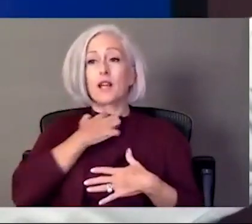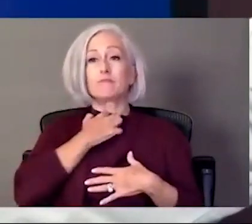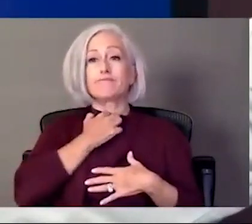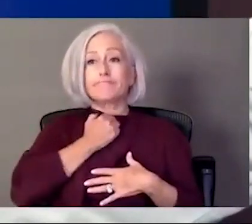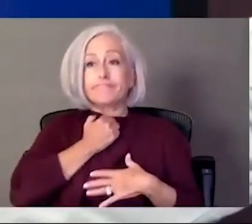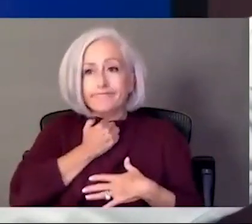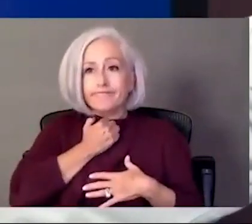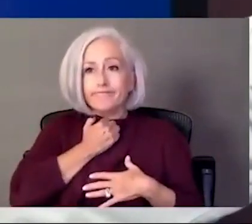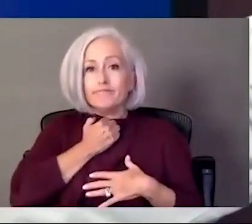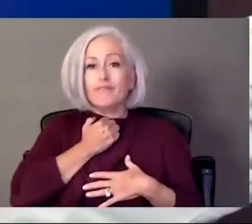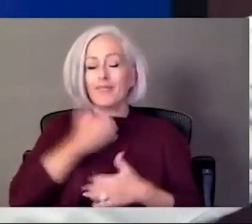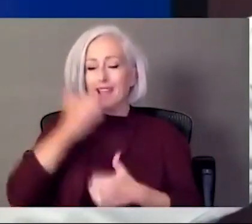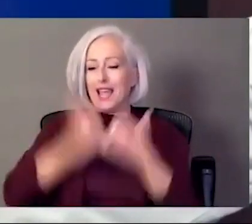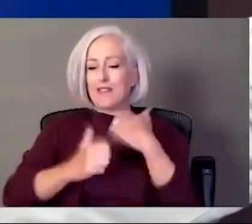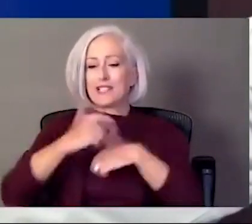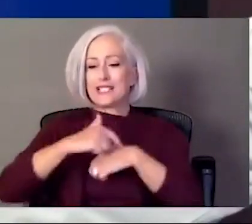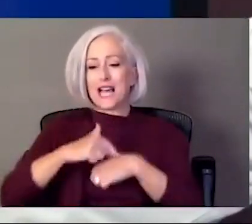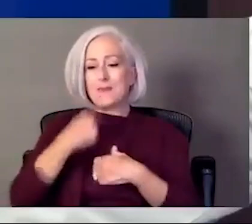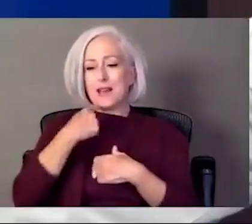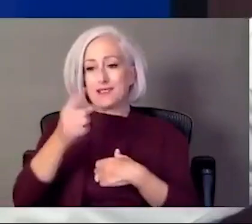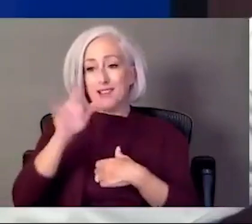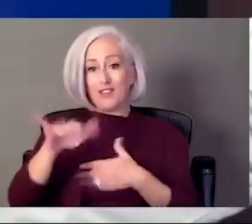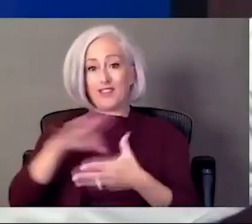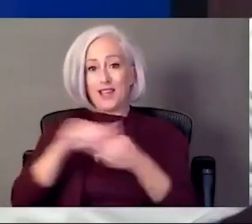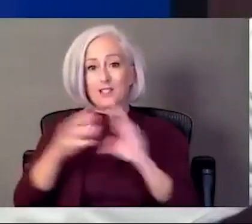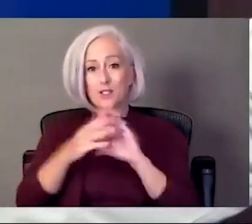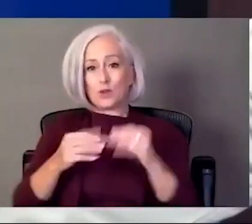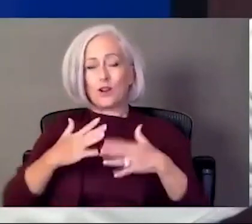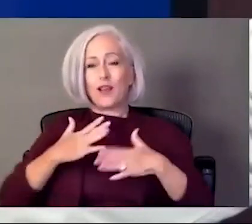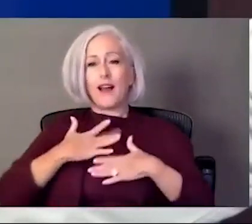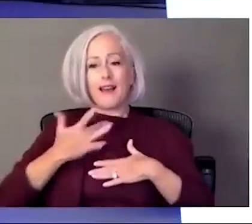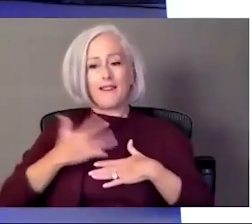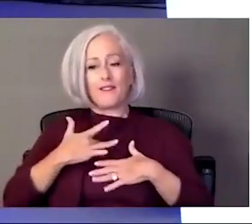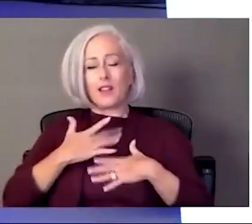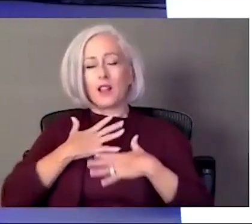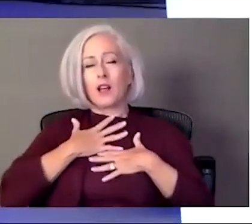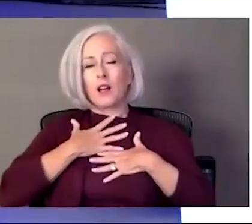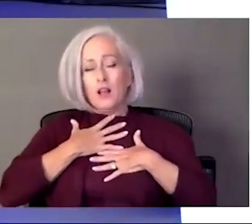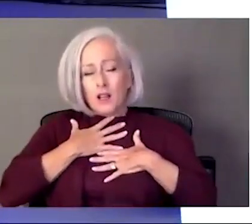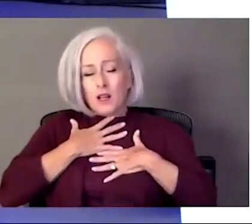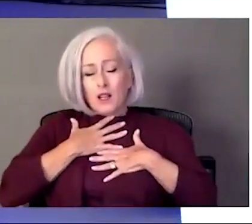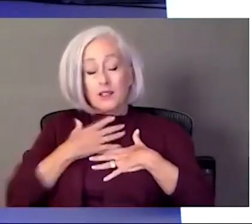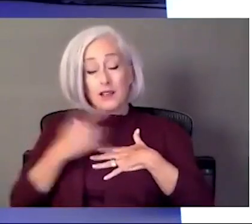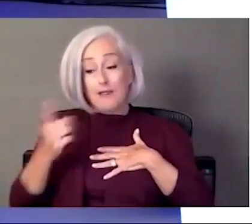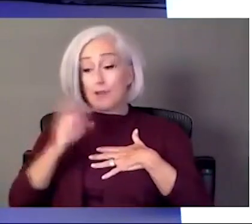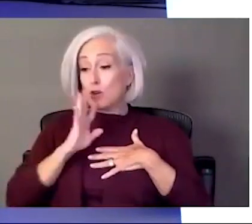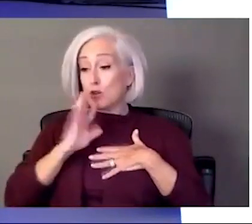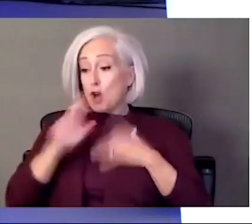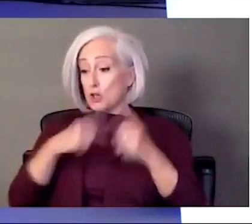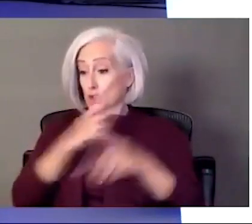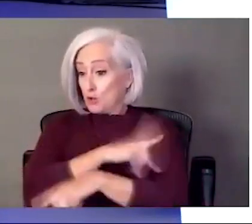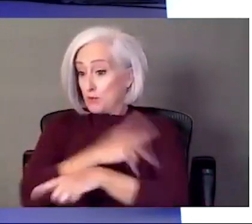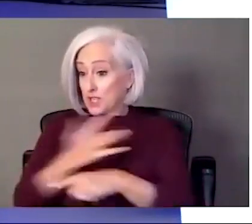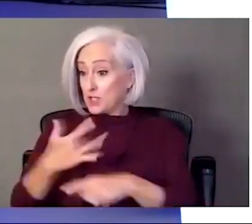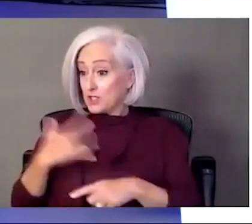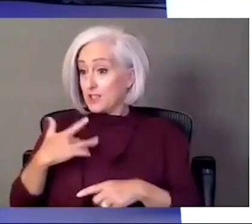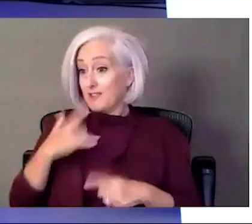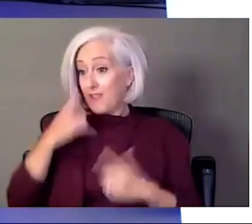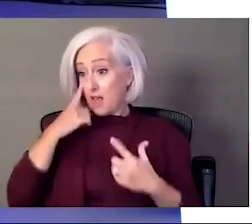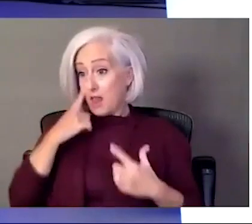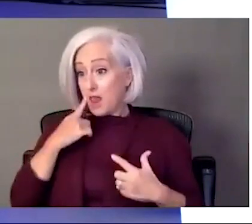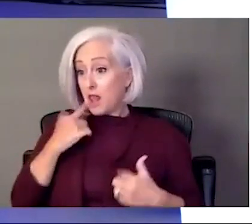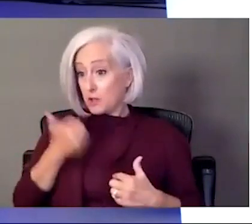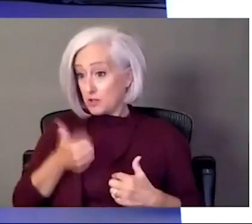story, I start to get weepy. Have you had tears in your eyes as you talk to these patients about what's going on with CAR T? Absolutely. Let me tell you a quick vignette.